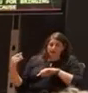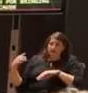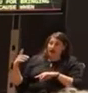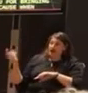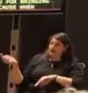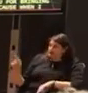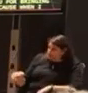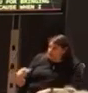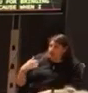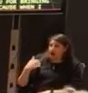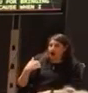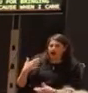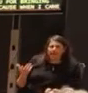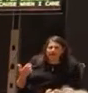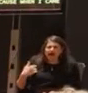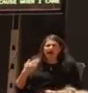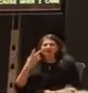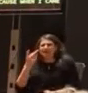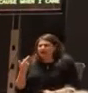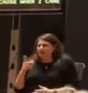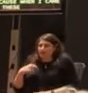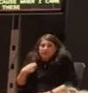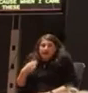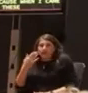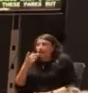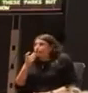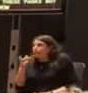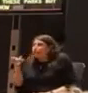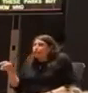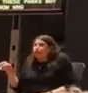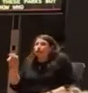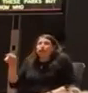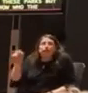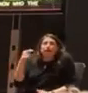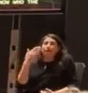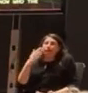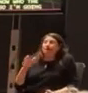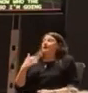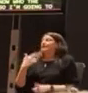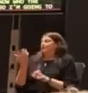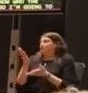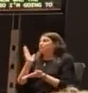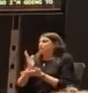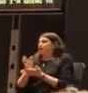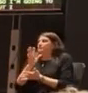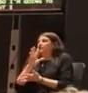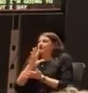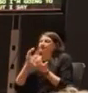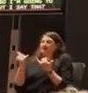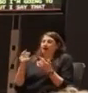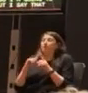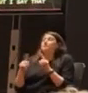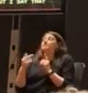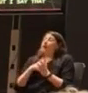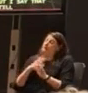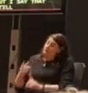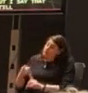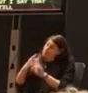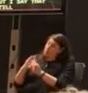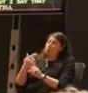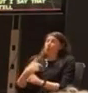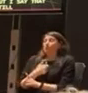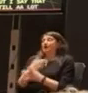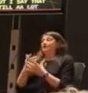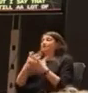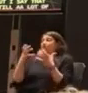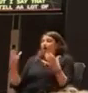who the people were. So I'm going to stop now, but I said that there are still a lot of untold stories here. Even